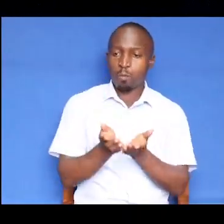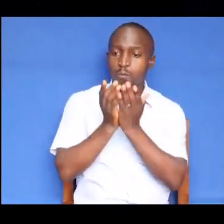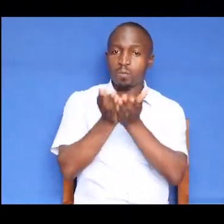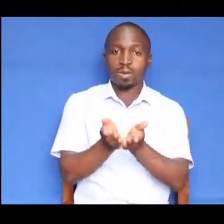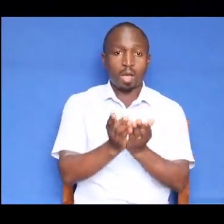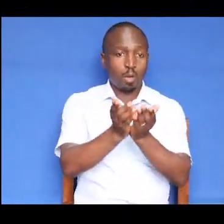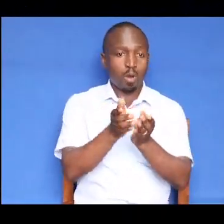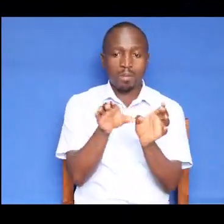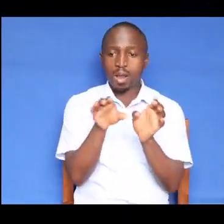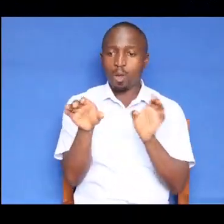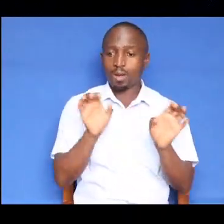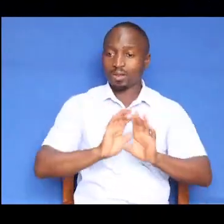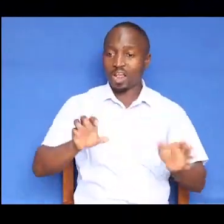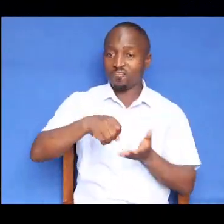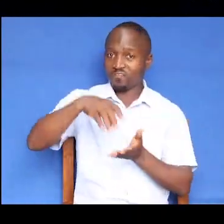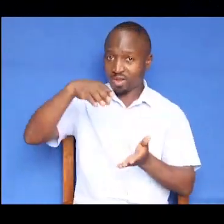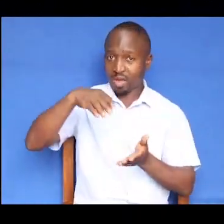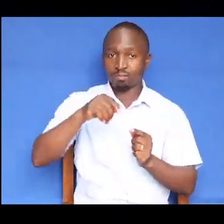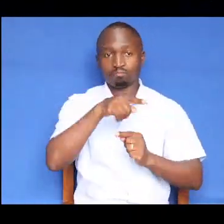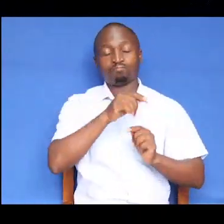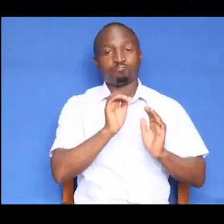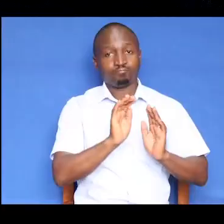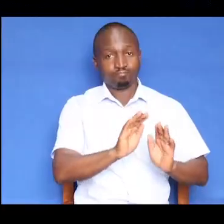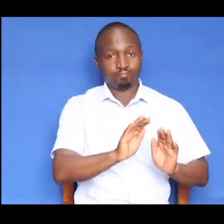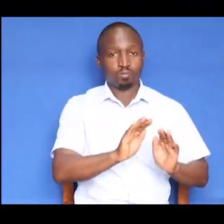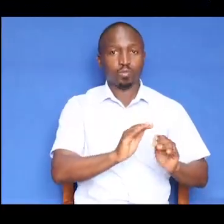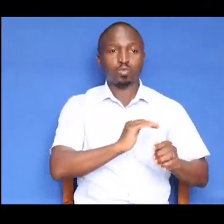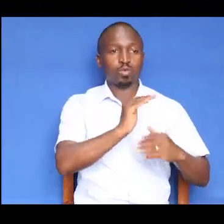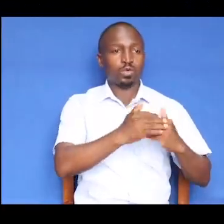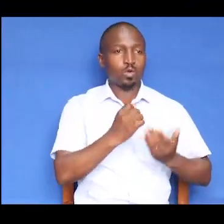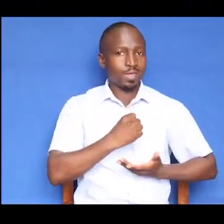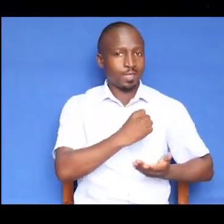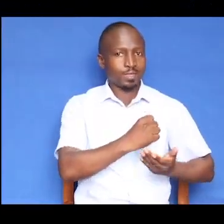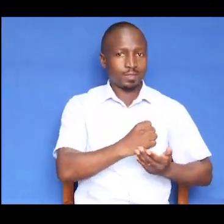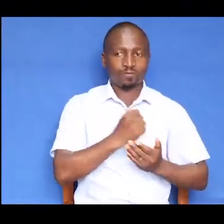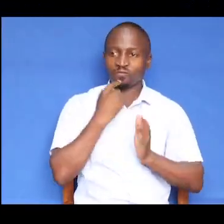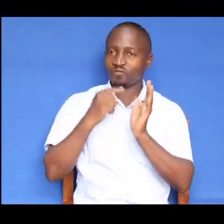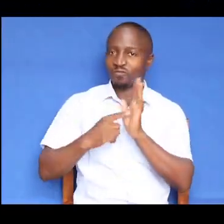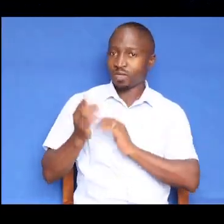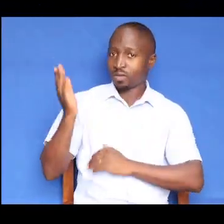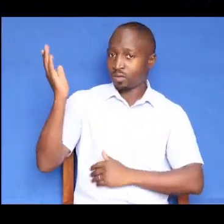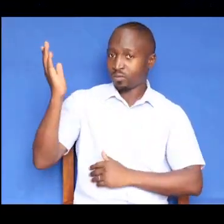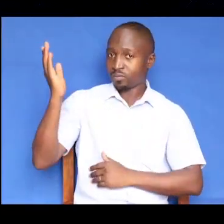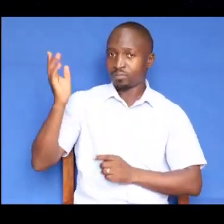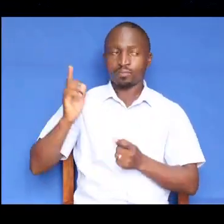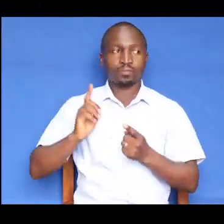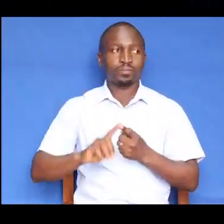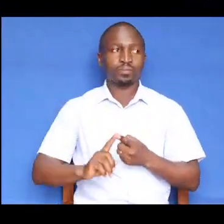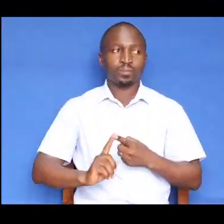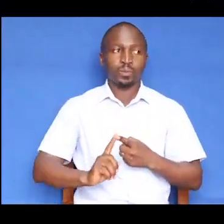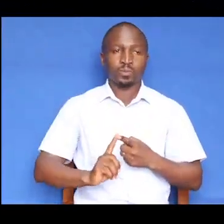dividends. When the company gets profit, let's say profit of the company, we can say profit